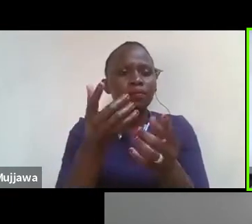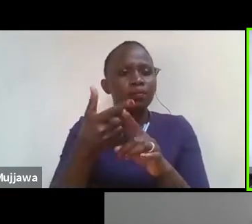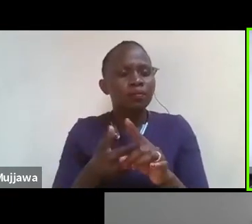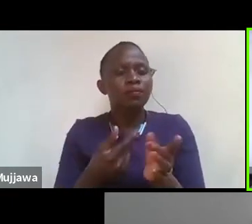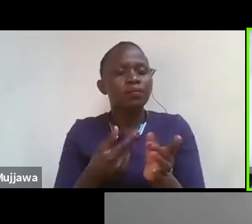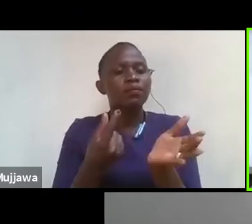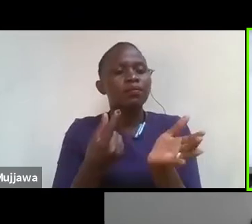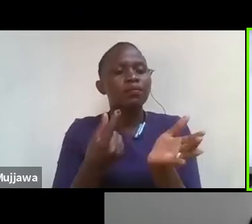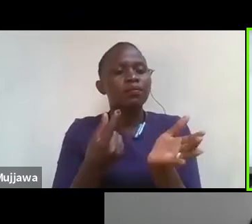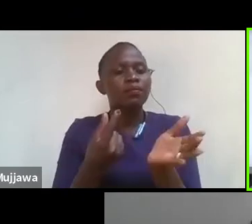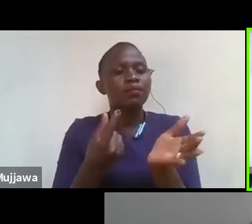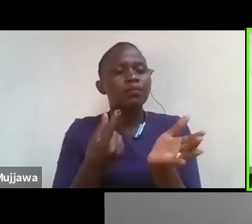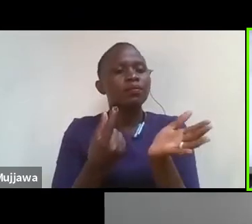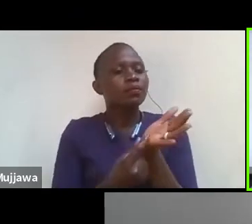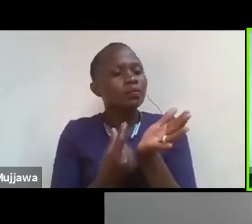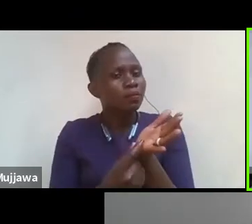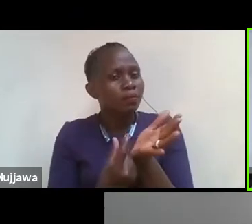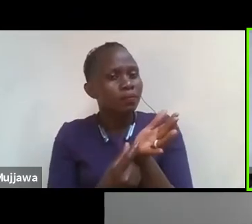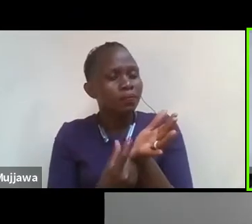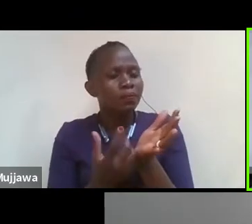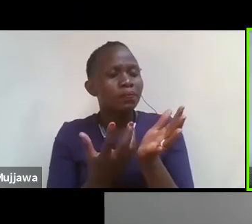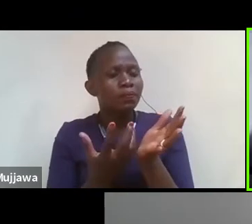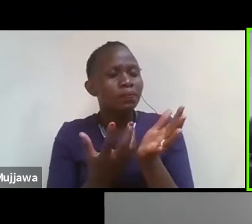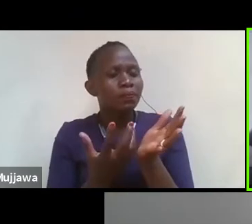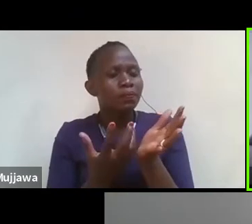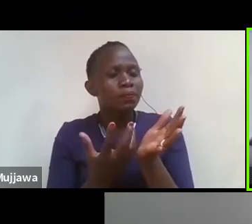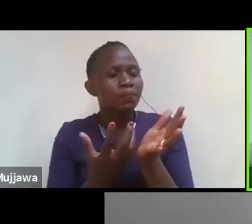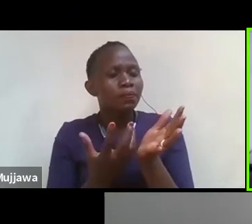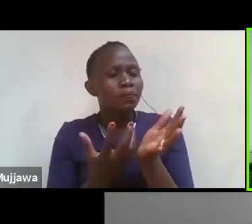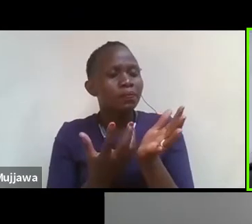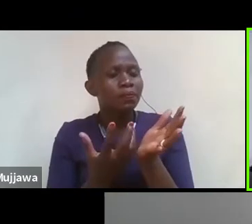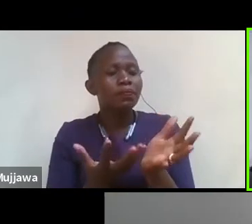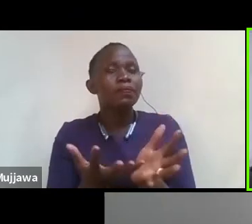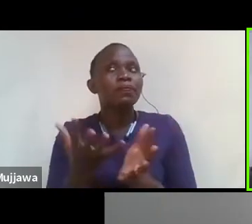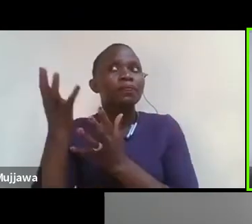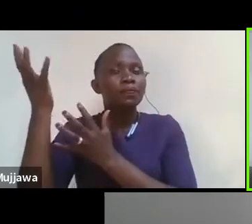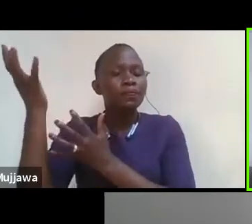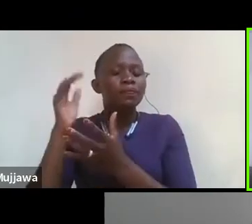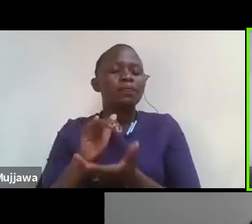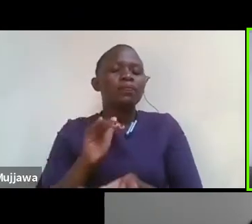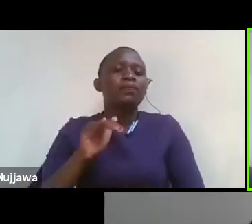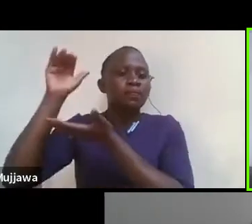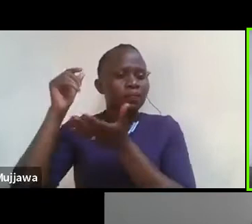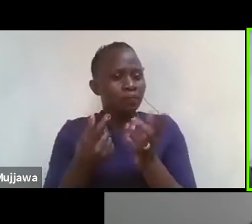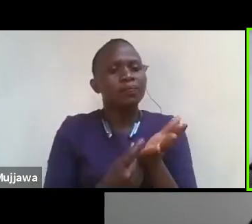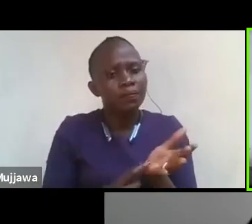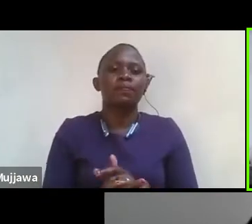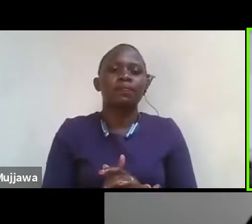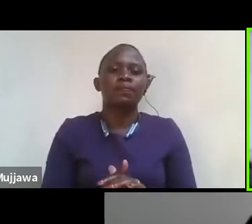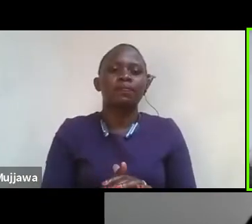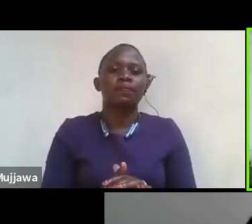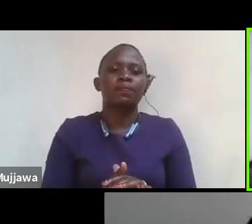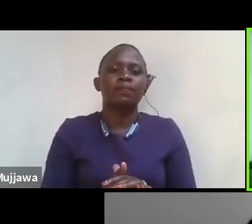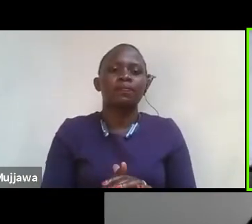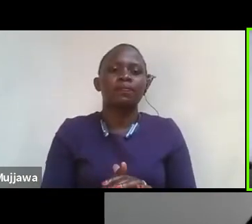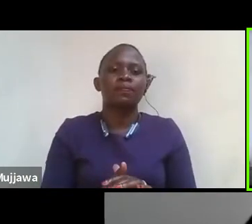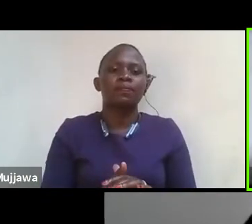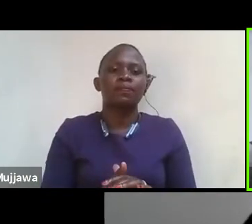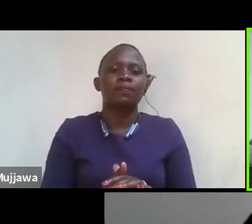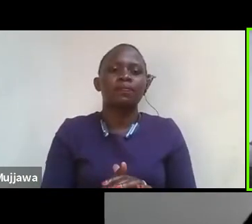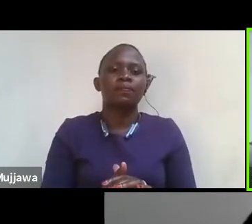Uganda hosting a number of cement factories, just think about where the limestone is coming from and other inputs, yeah? So you find this,